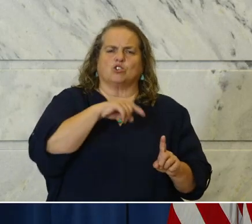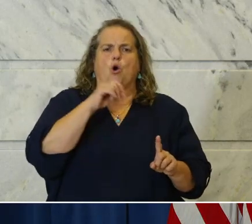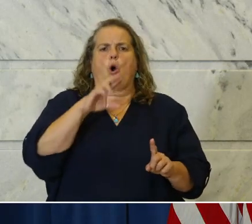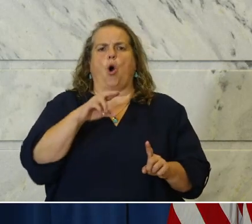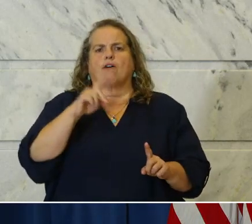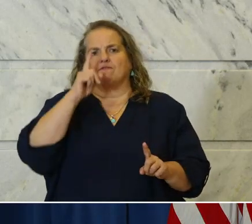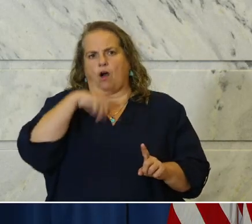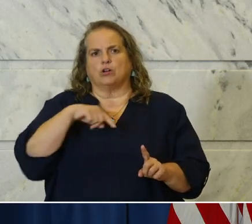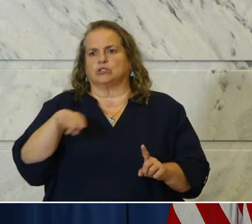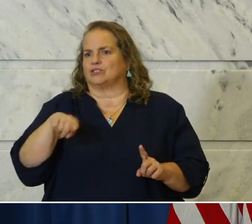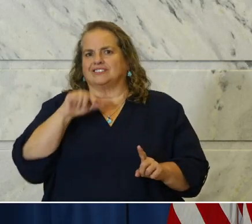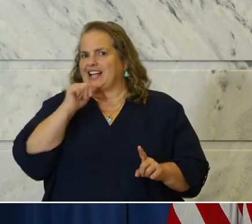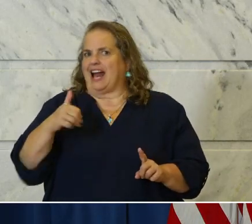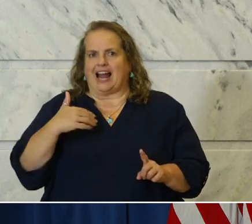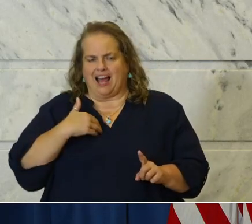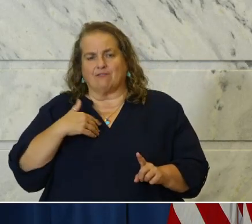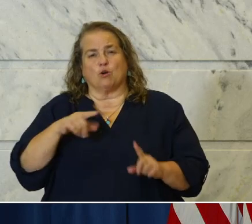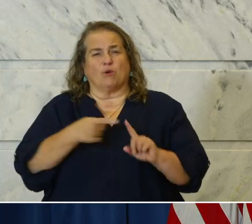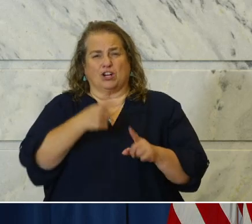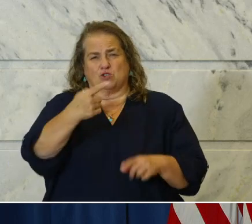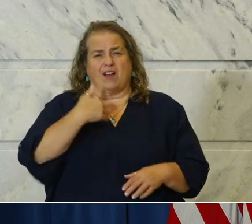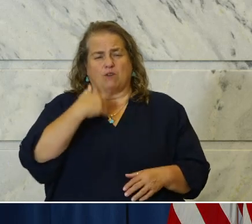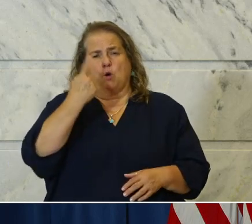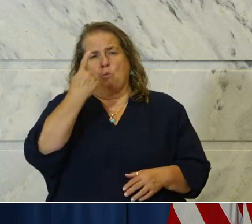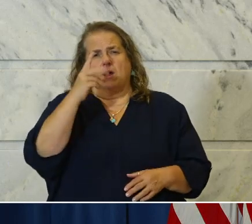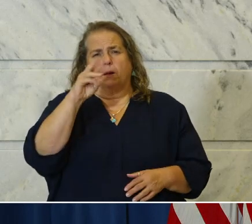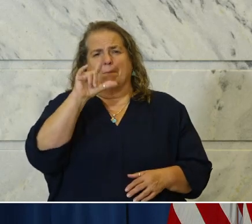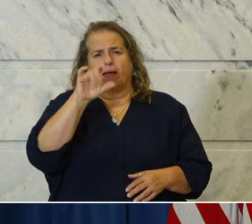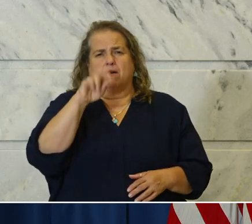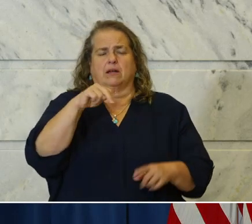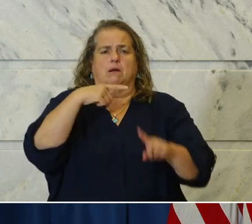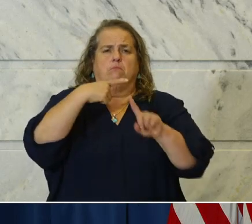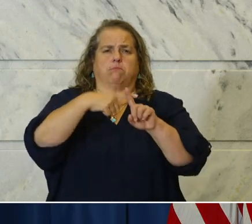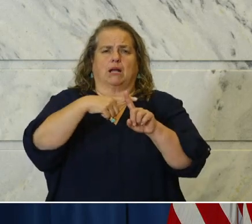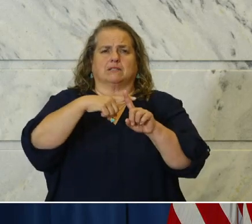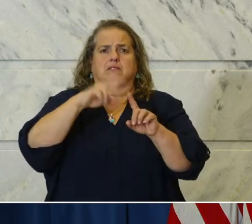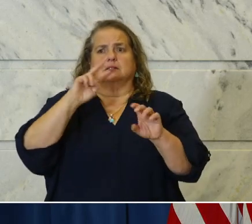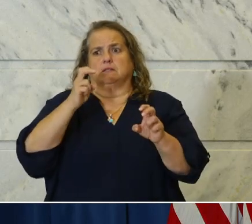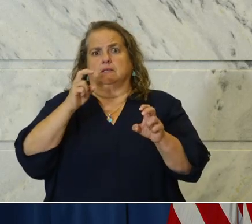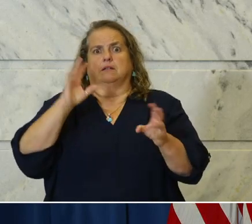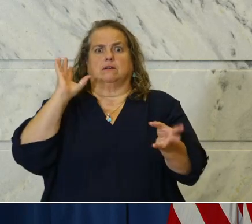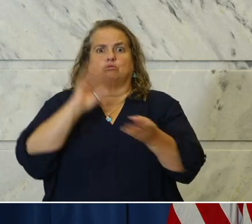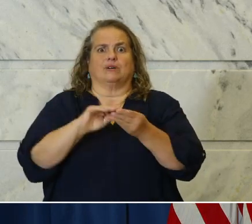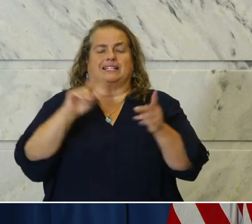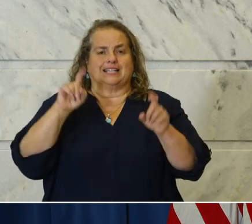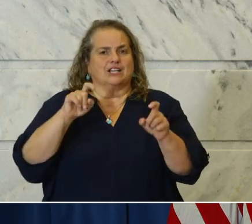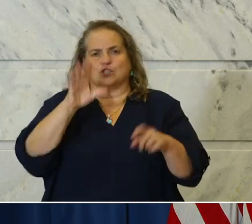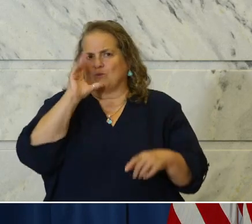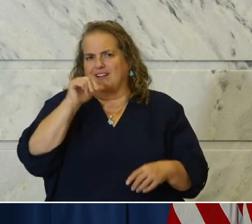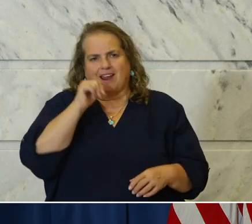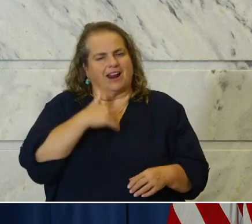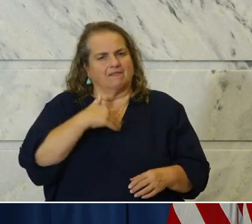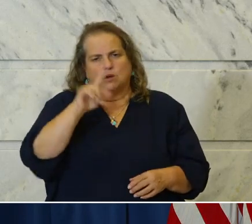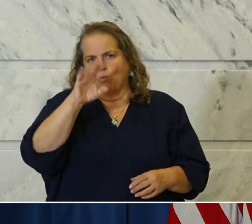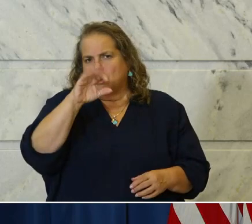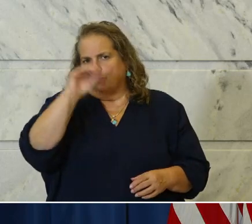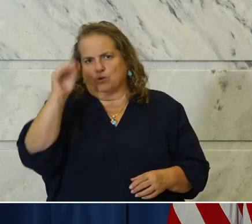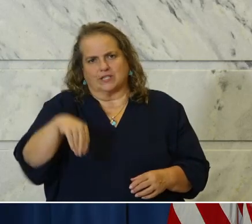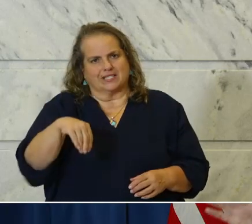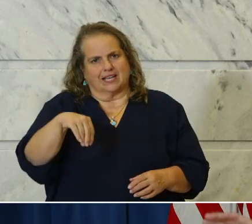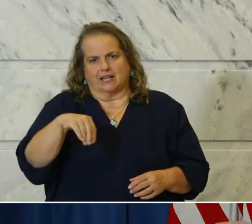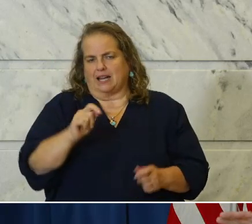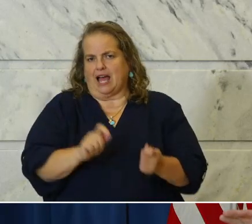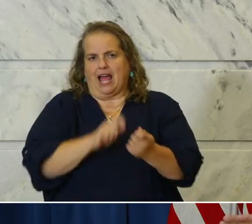1,100,000+ thousands of tests, they're not all, you are not going to have 100% accuracy. And when you have them